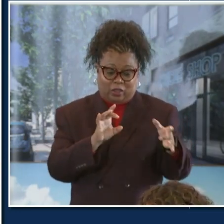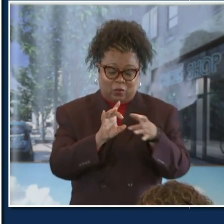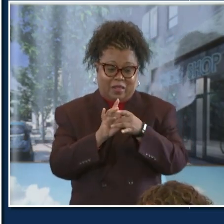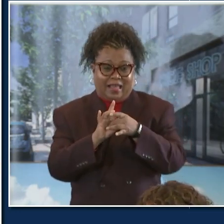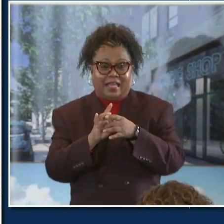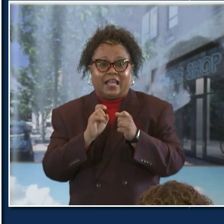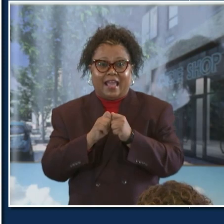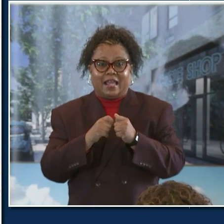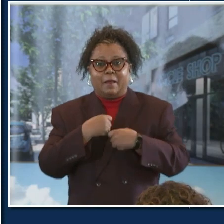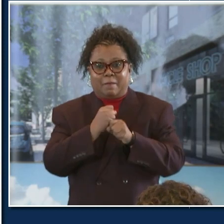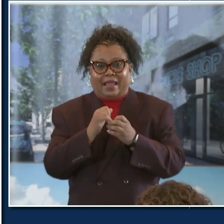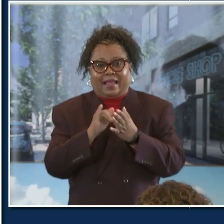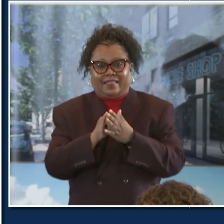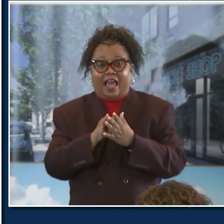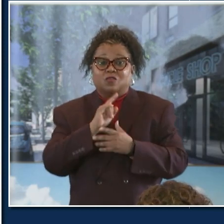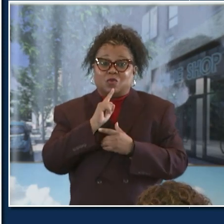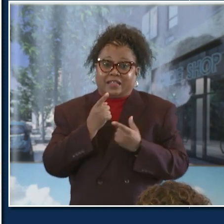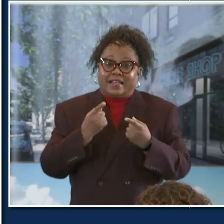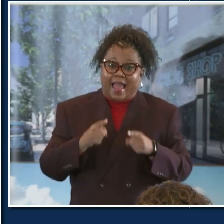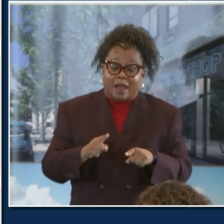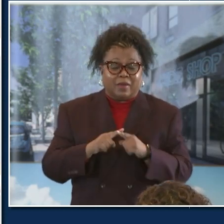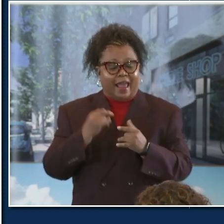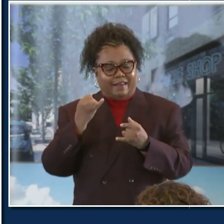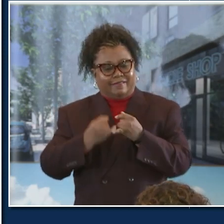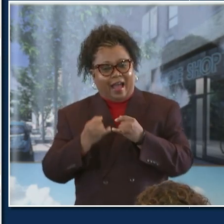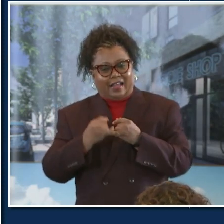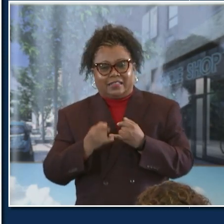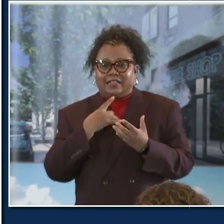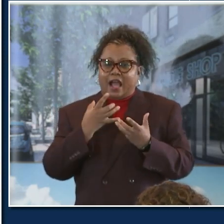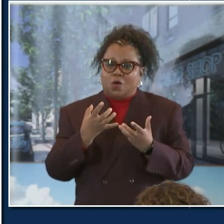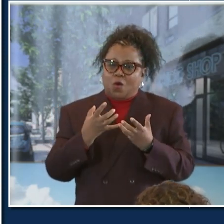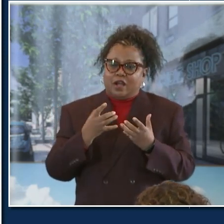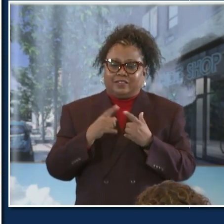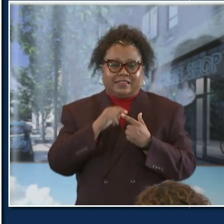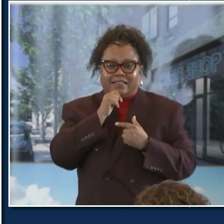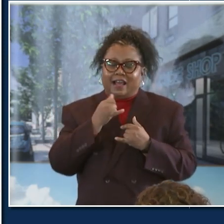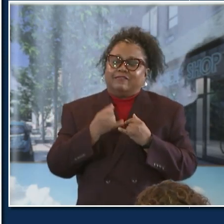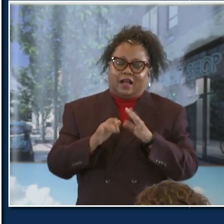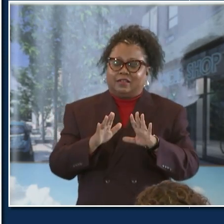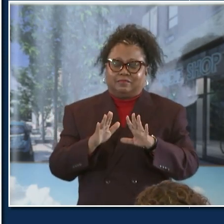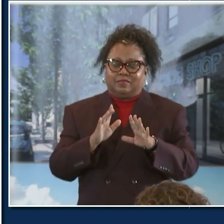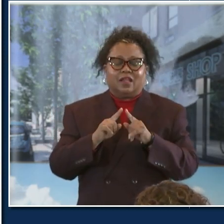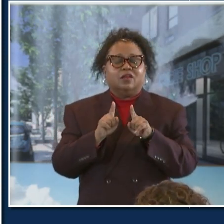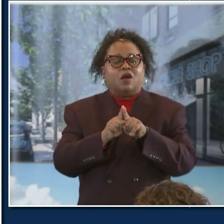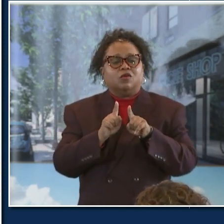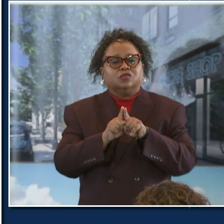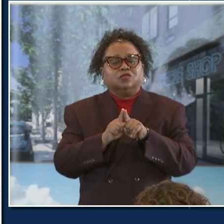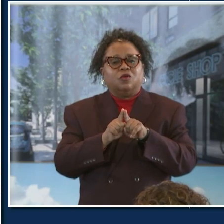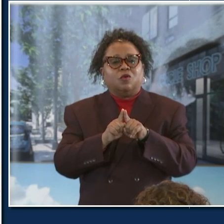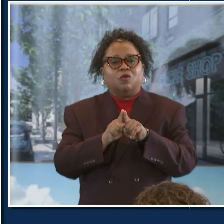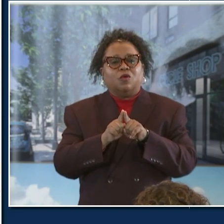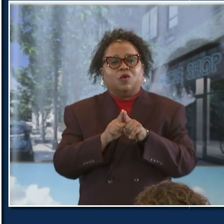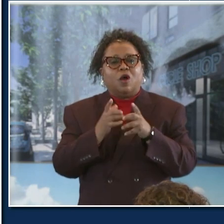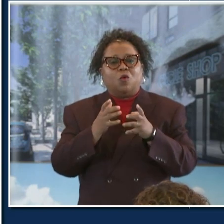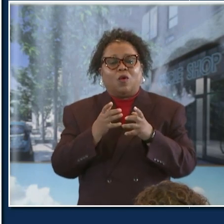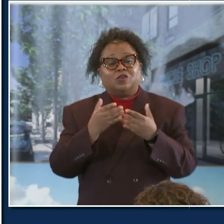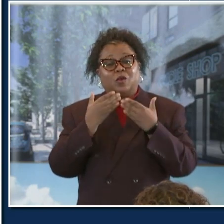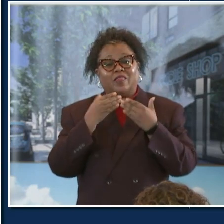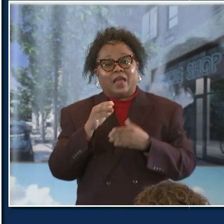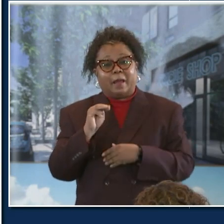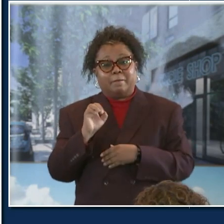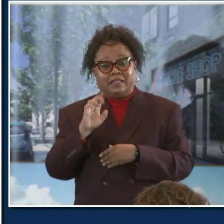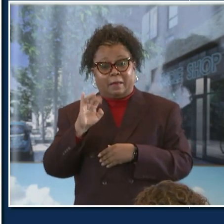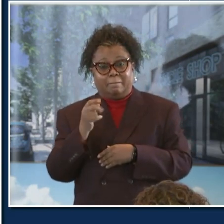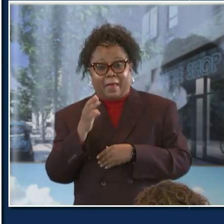did in making that a reality. And finally, I want to, not finally, I also want to thank Ms.